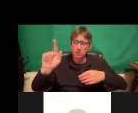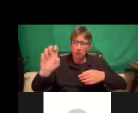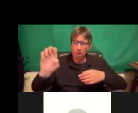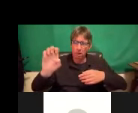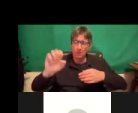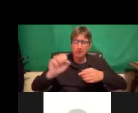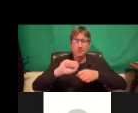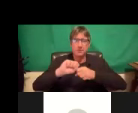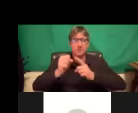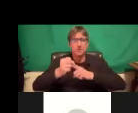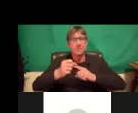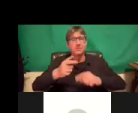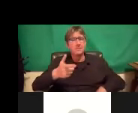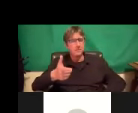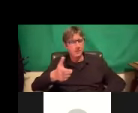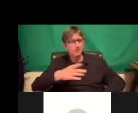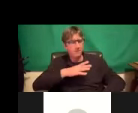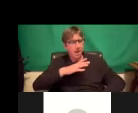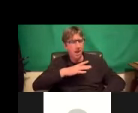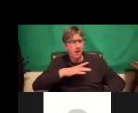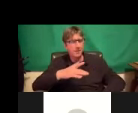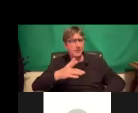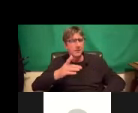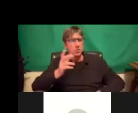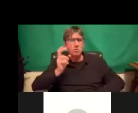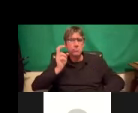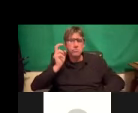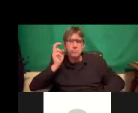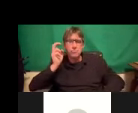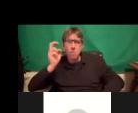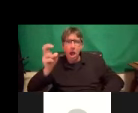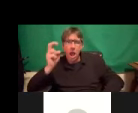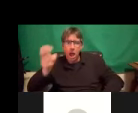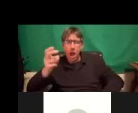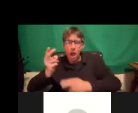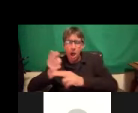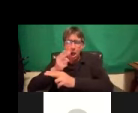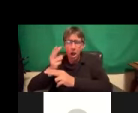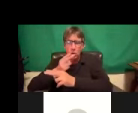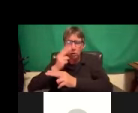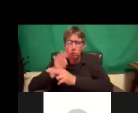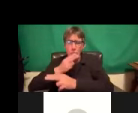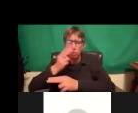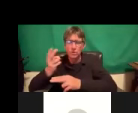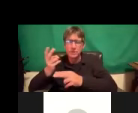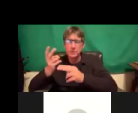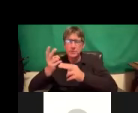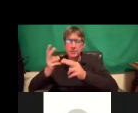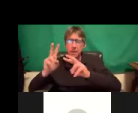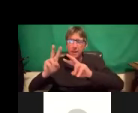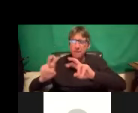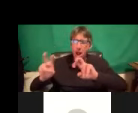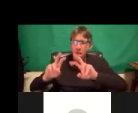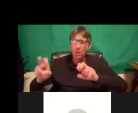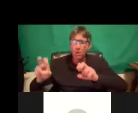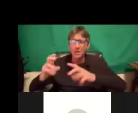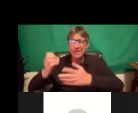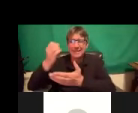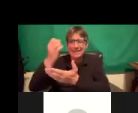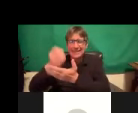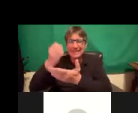the system for ridership evaluation and econometrics for you, because clearly from your plot it's kind